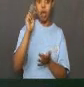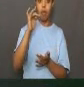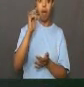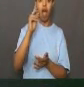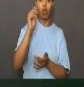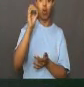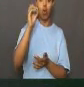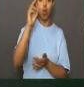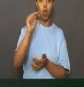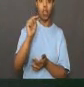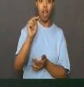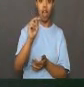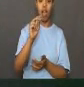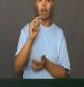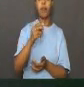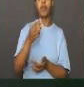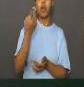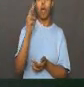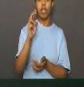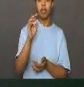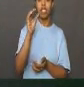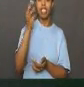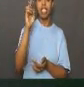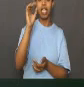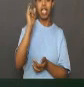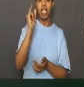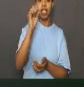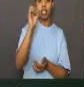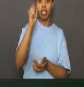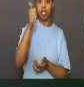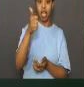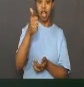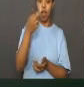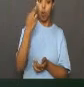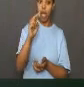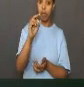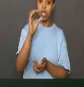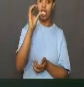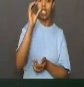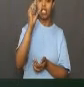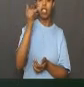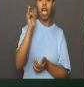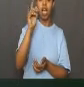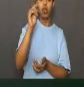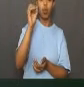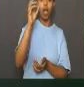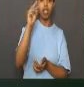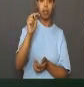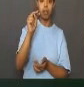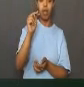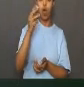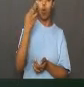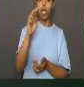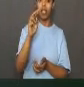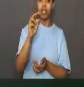mitochondria, cristae, the cytoplasm, or the chloroplasts?